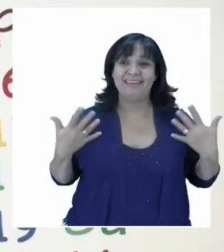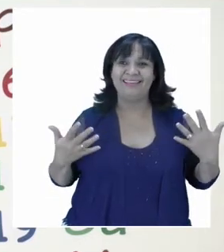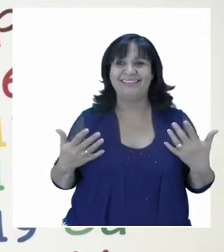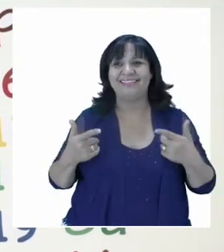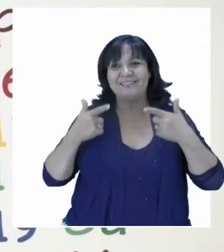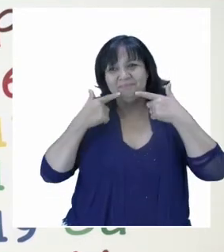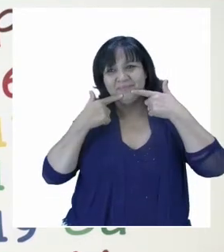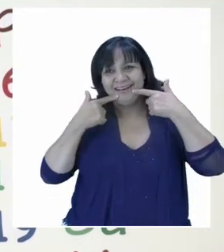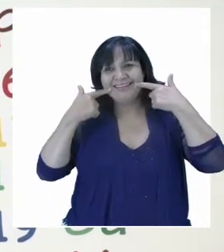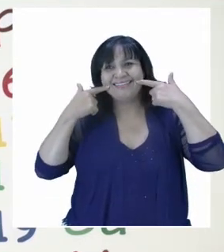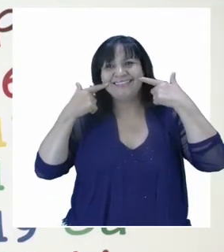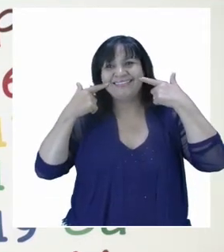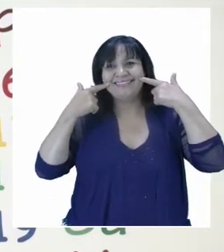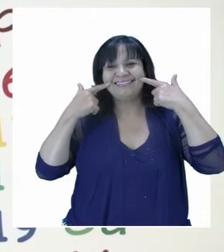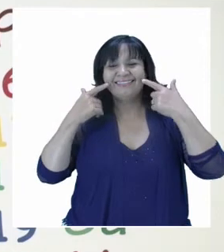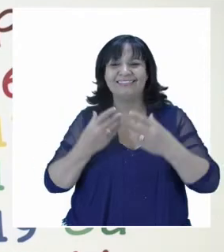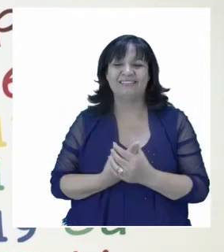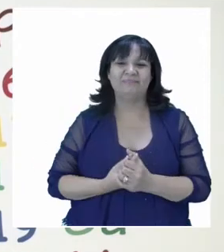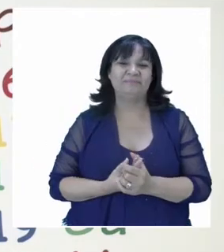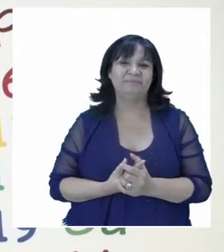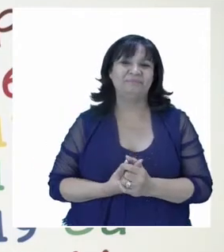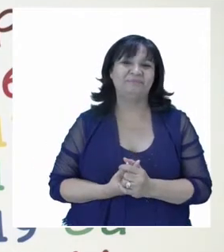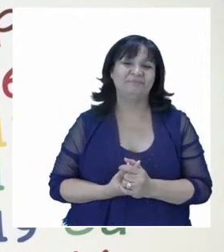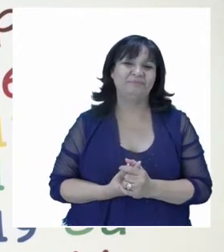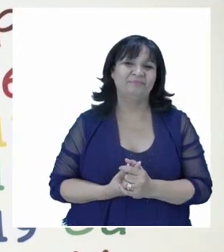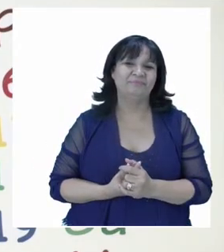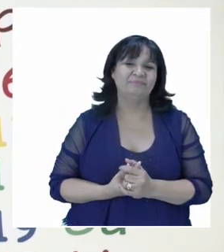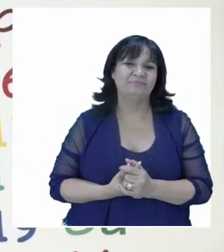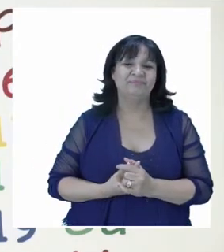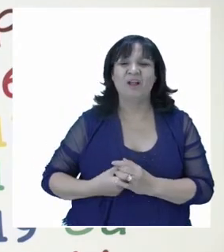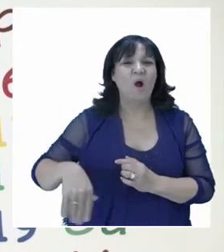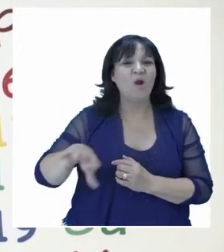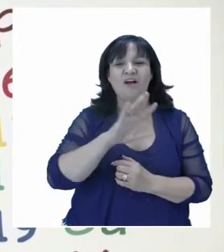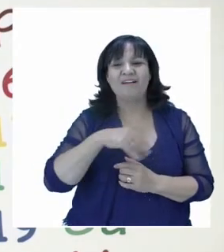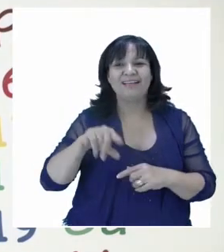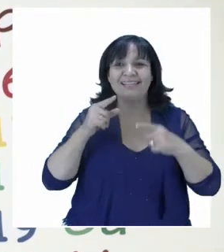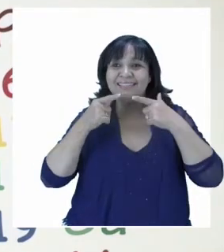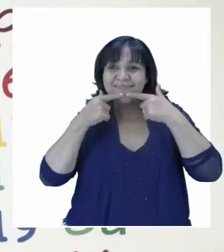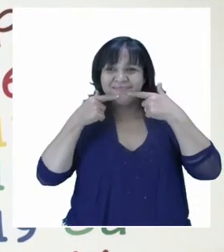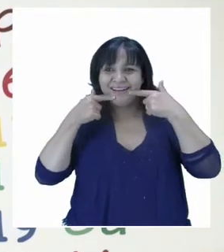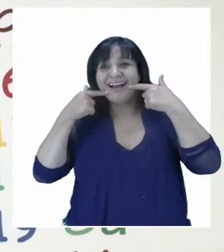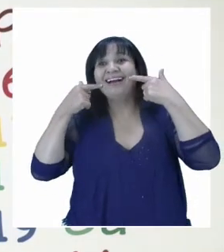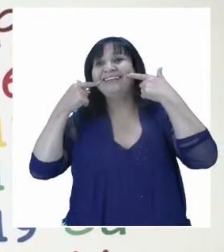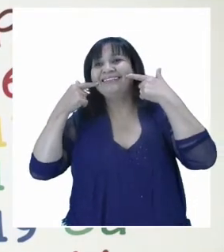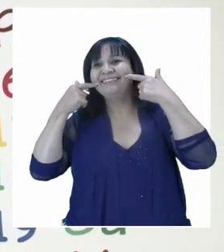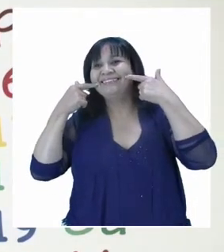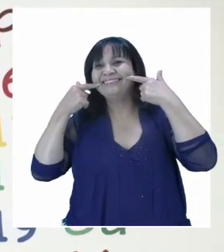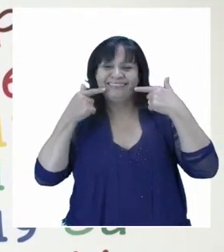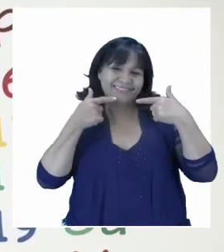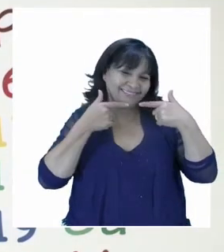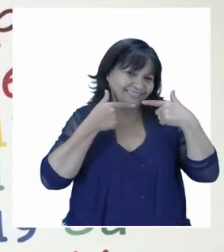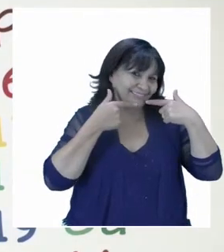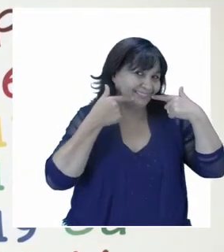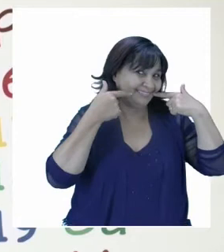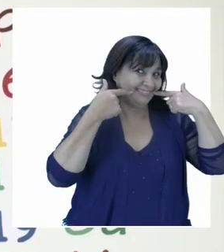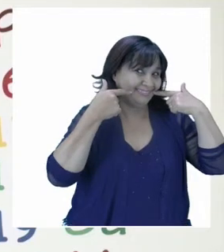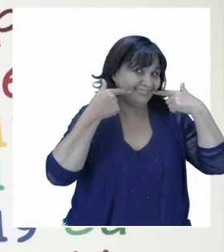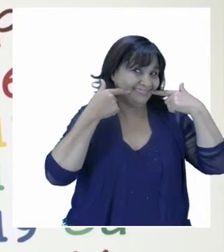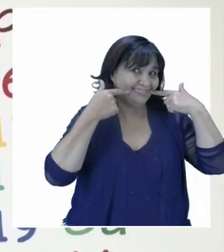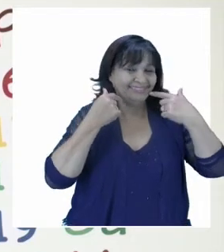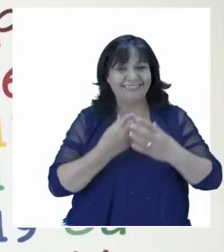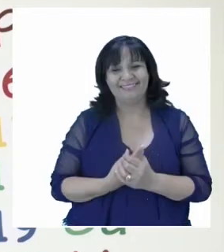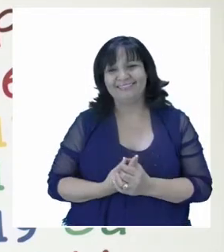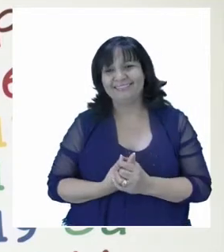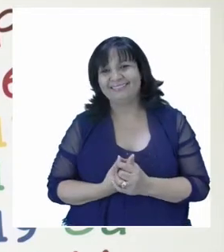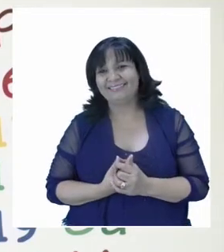smiling. Everybody, let's smile. Very good. So, there's